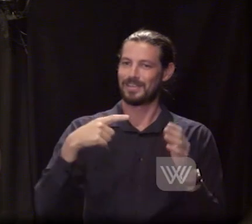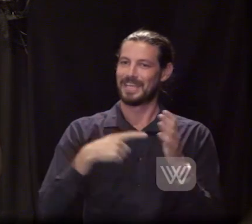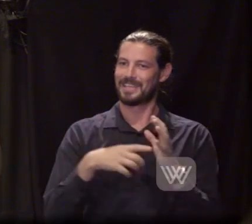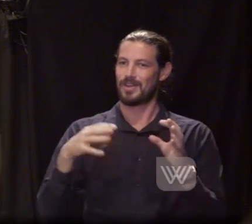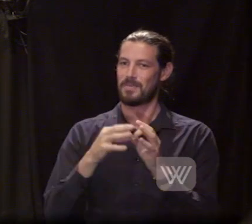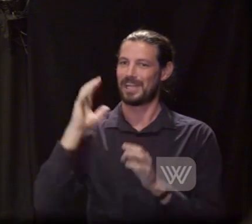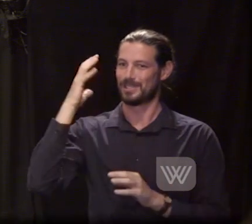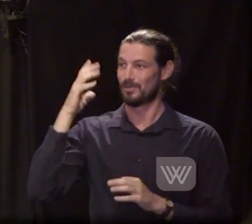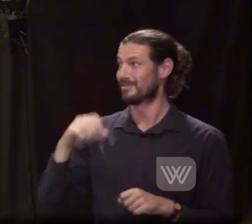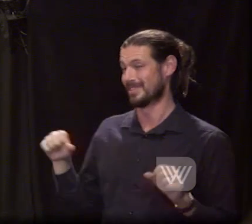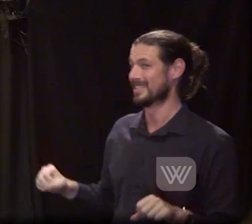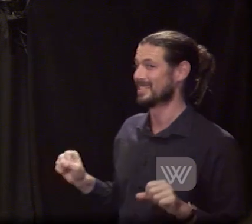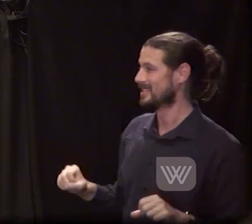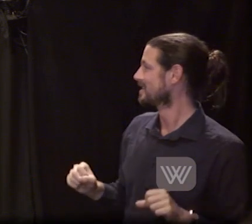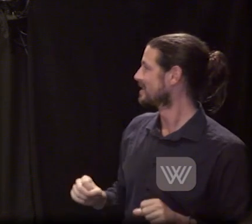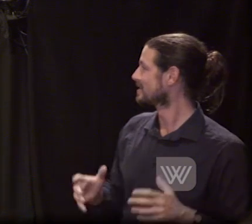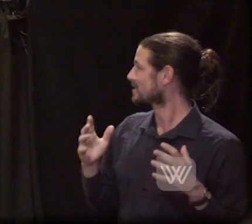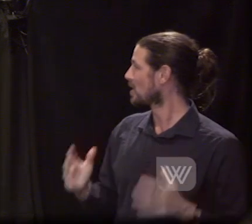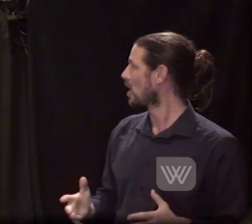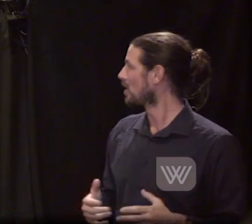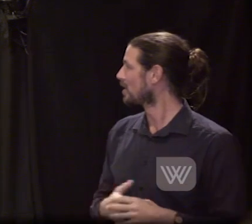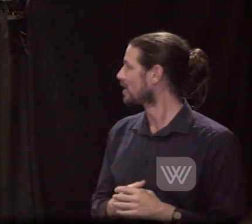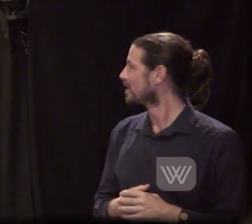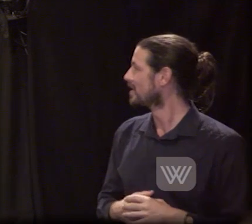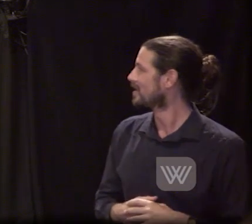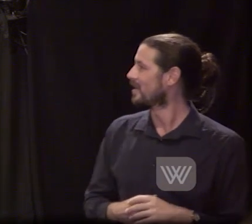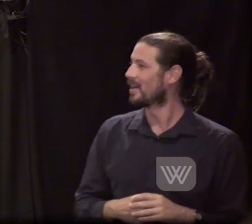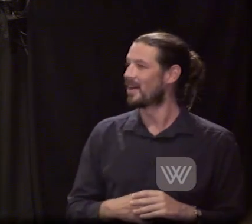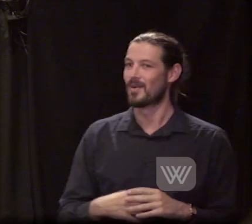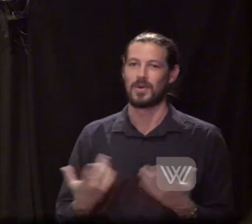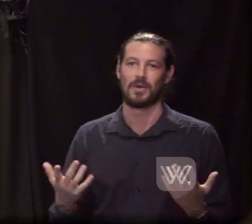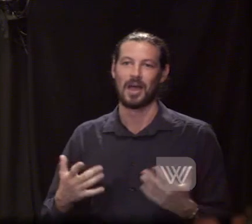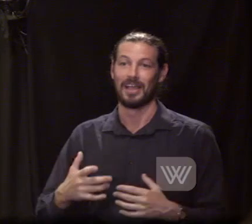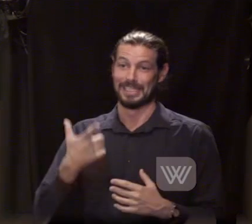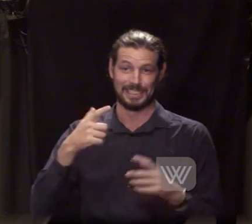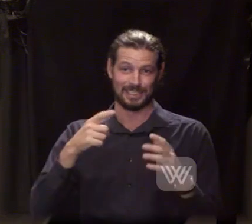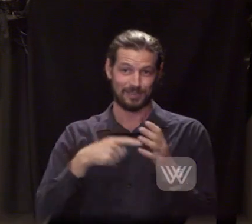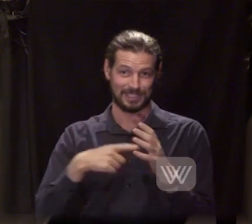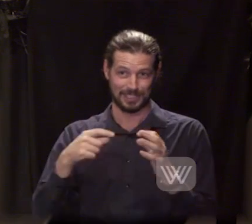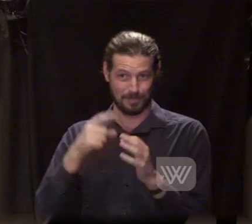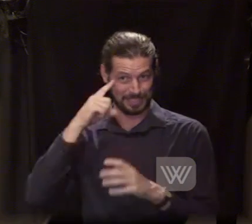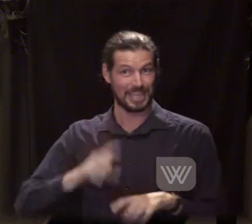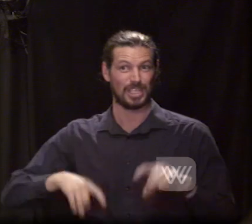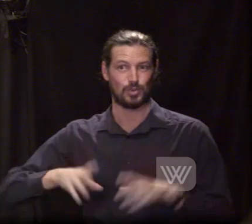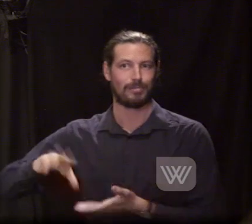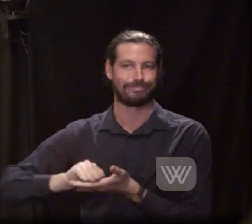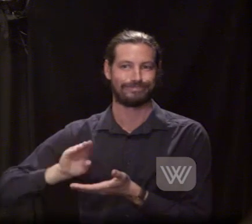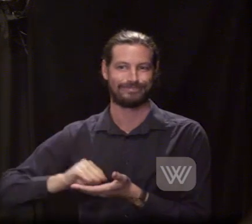lot. Yeah, maybe about half of the Game of Thrones that Australia's downloaded. So clearly, I can give you the rest.